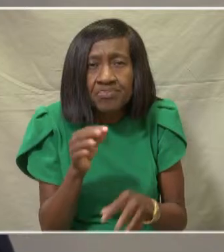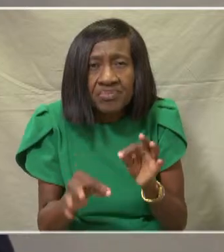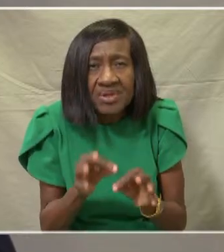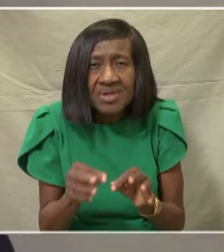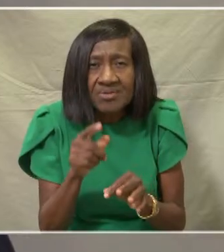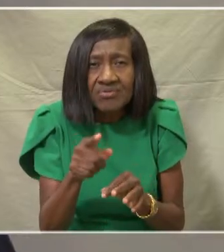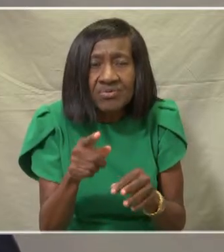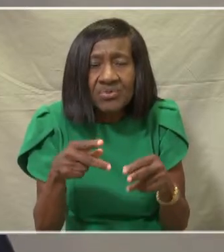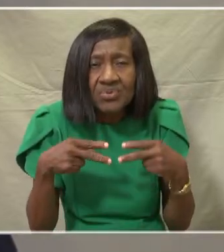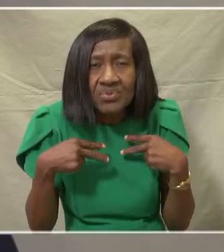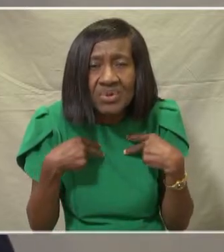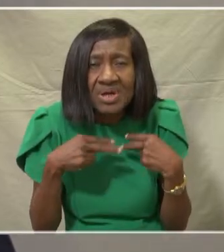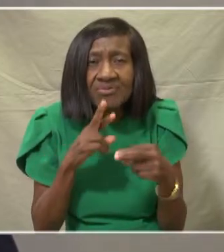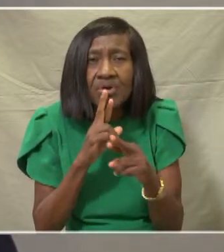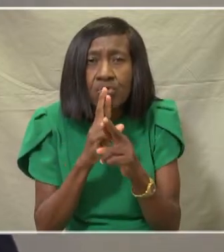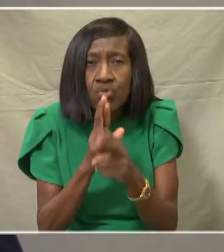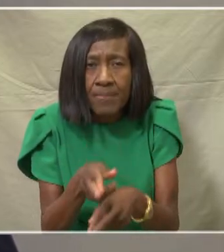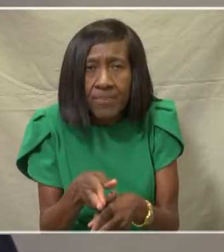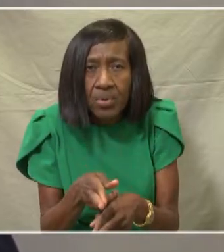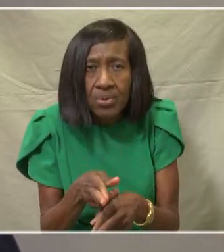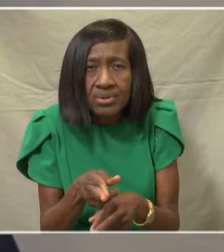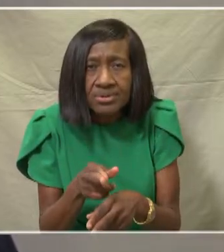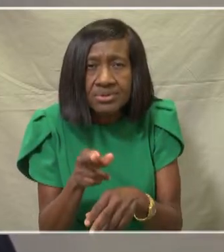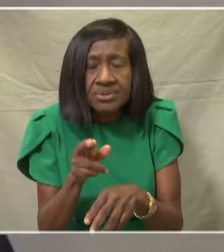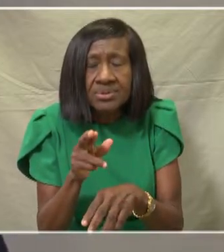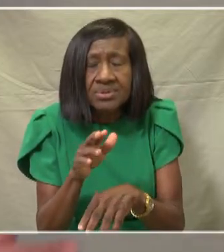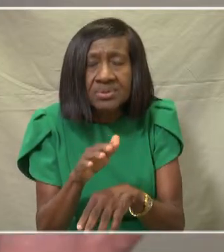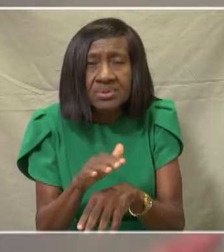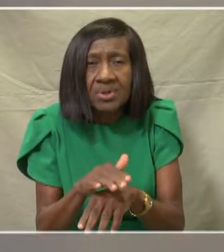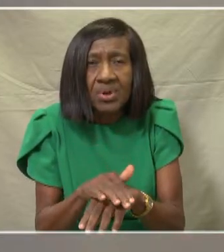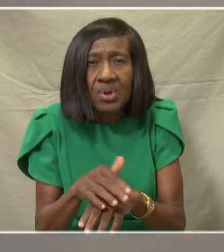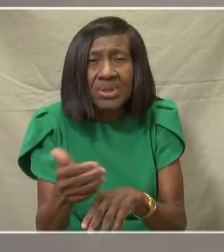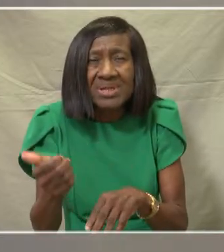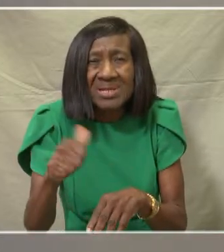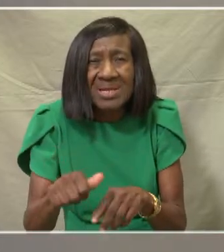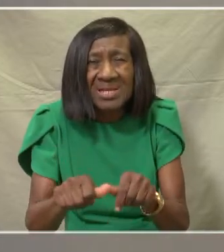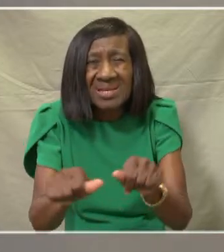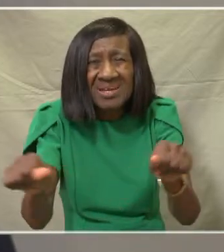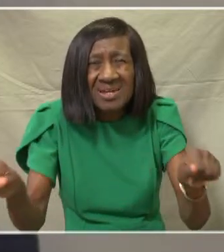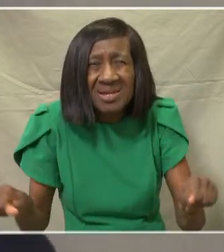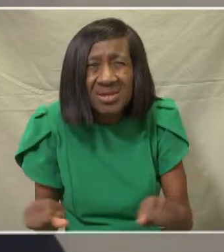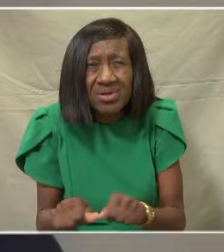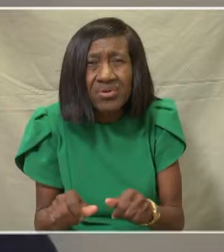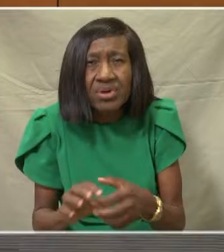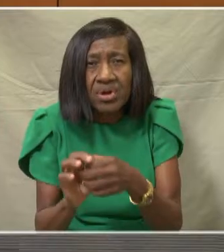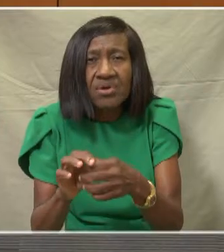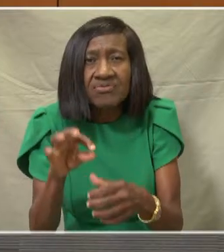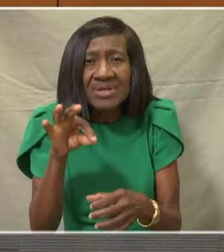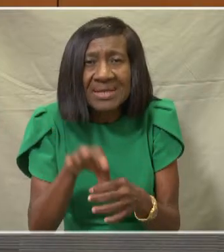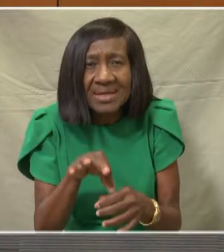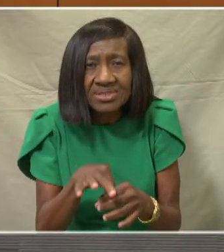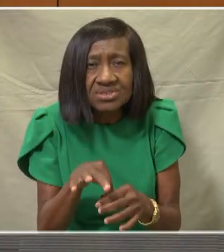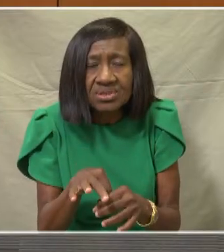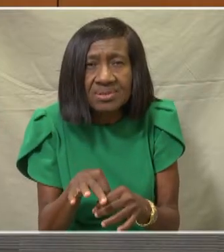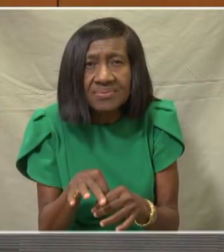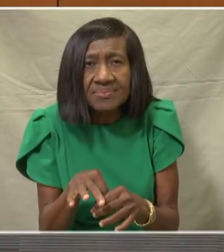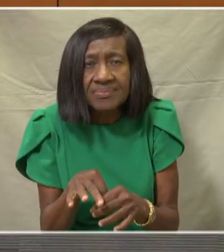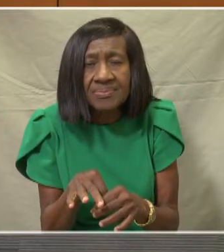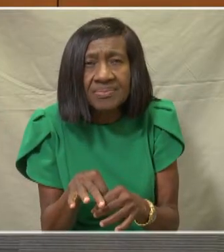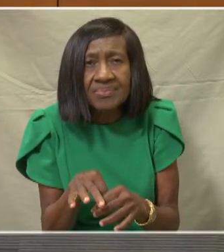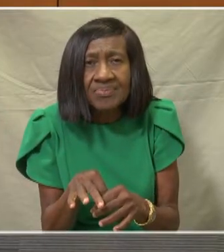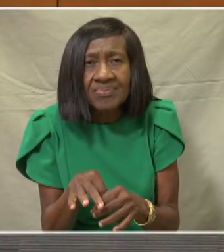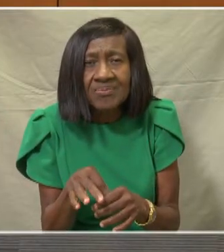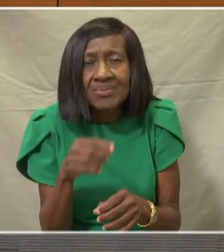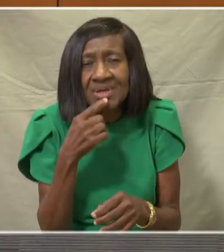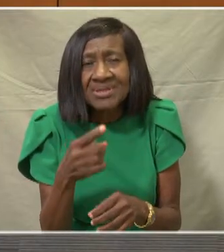to comment on any area of the election. Do you want to talk about the final part? Yeah, and again, like, we only arrived last night,